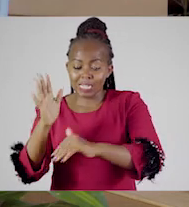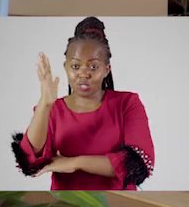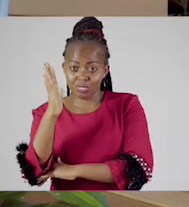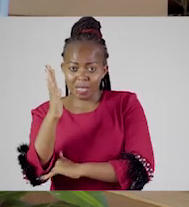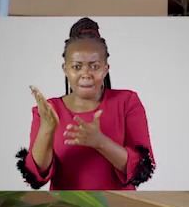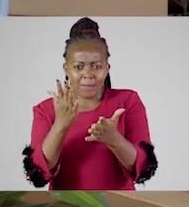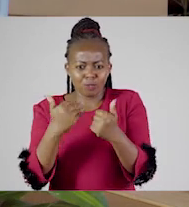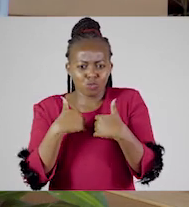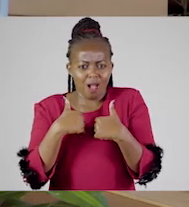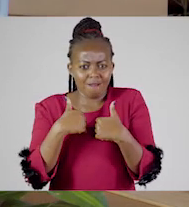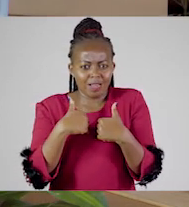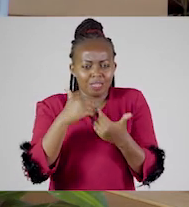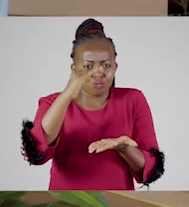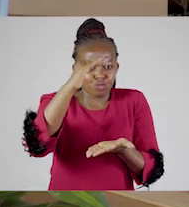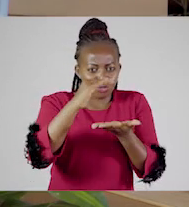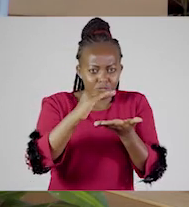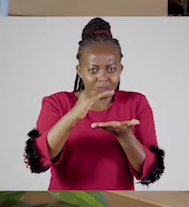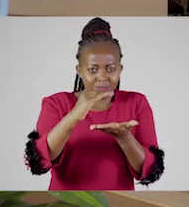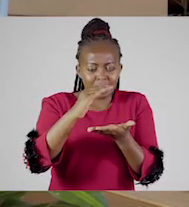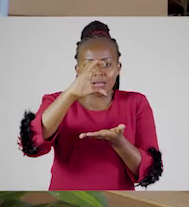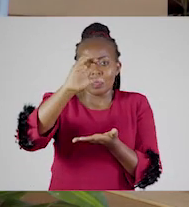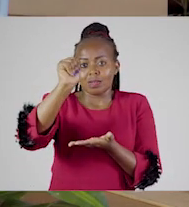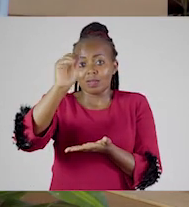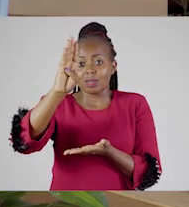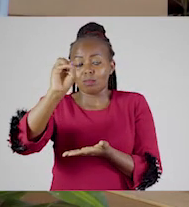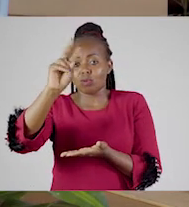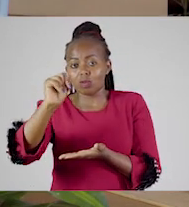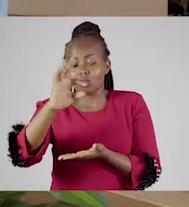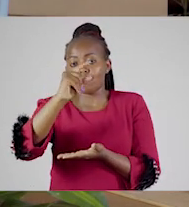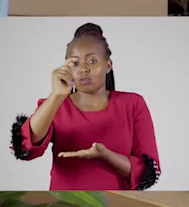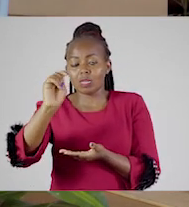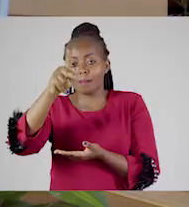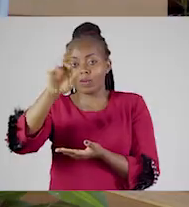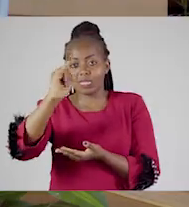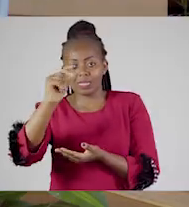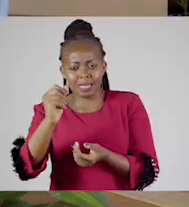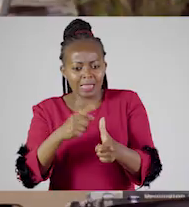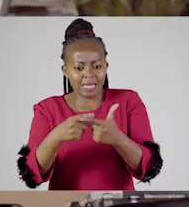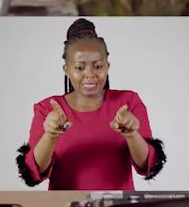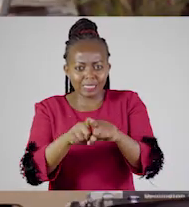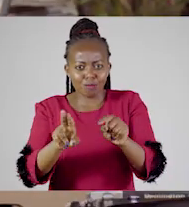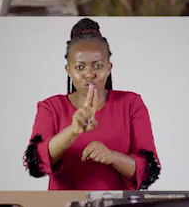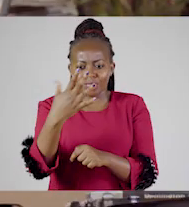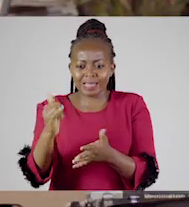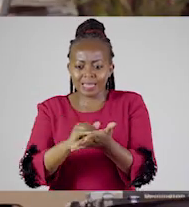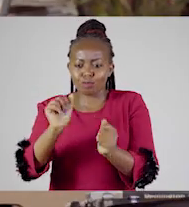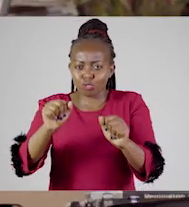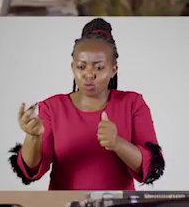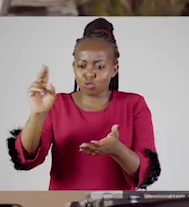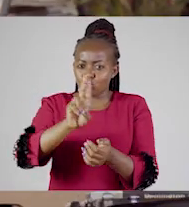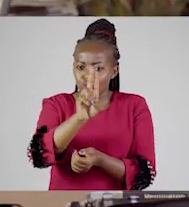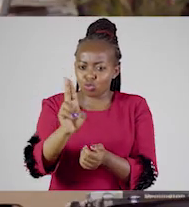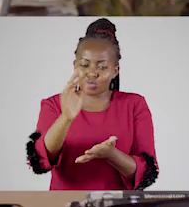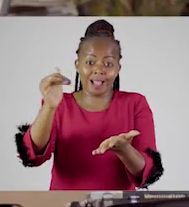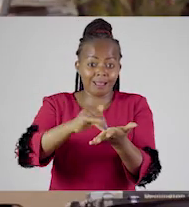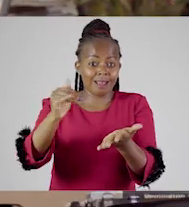least to offset some of the carbon footprint out of your choices. Number three, use recyclable materials as much